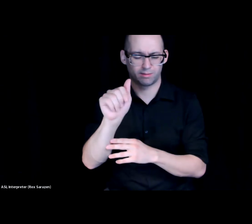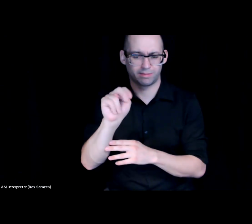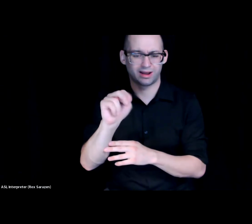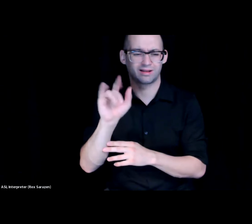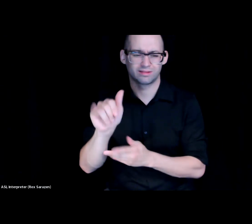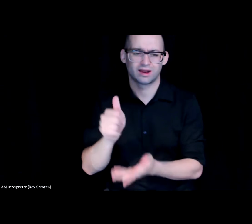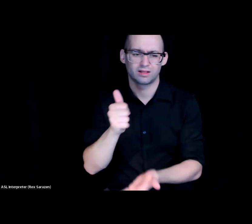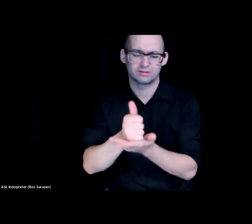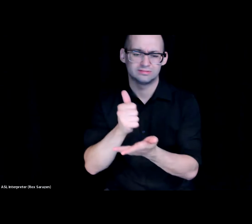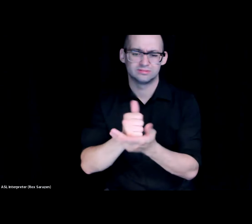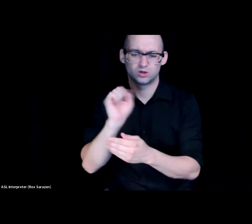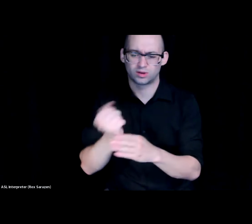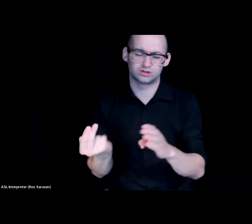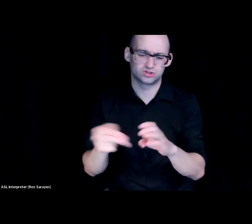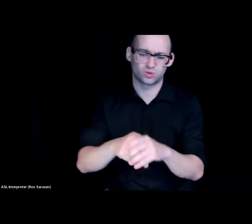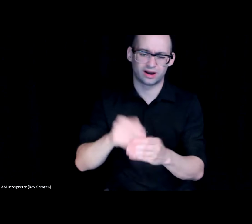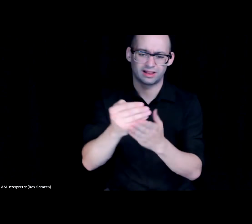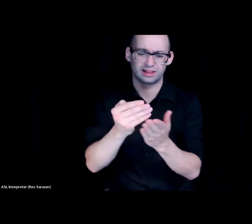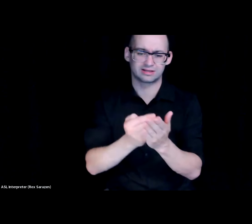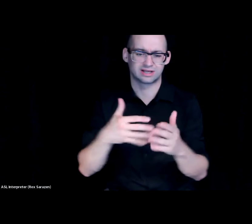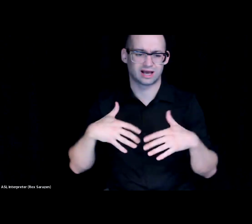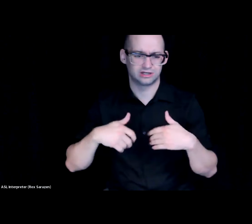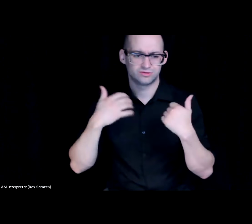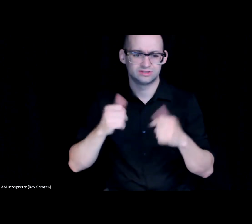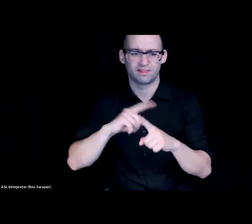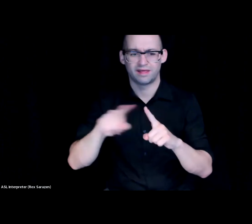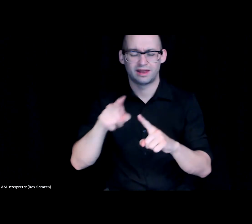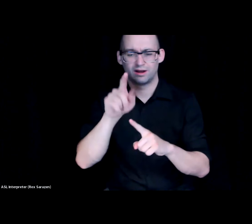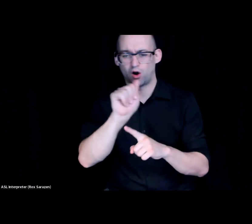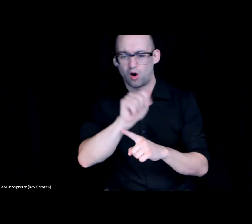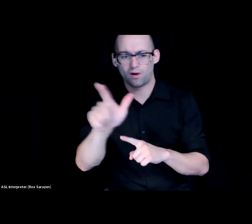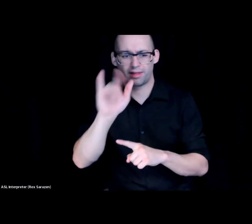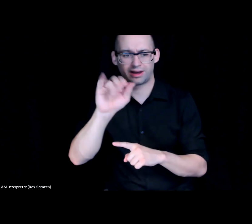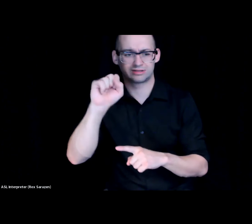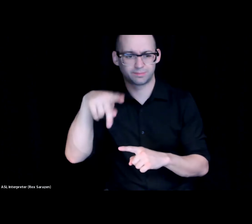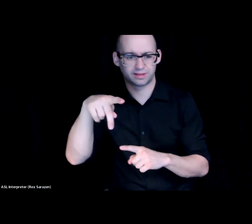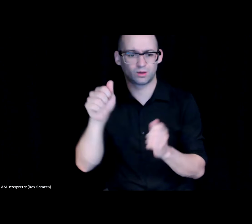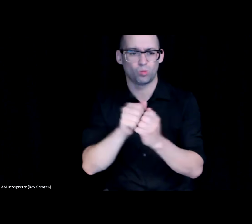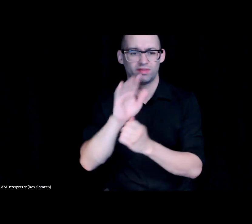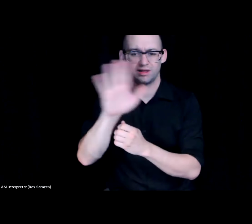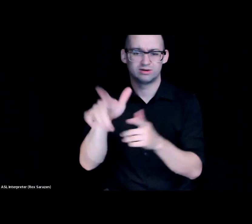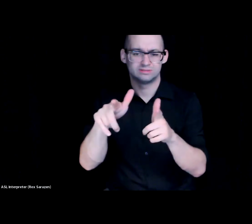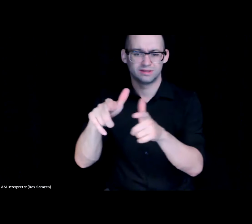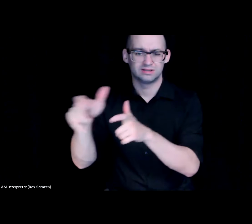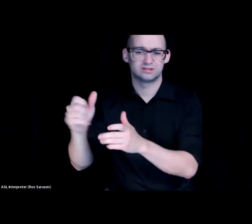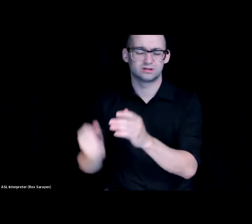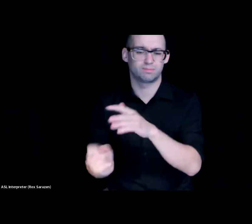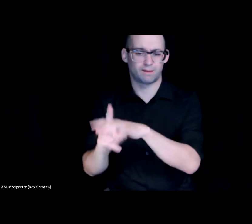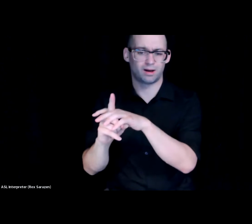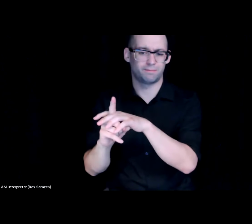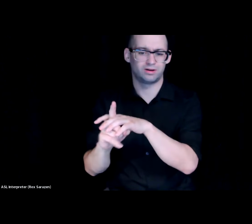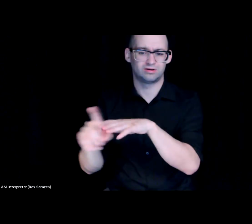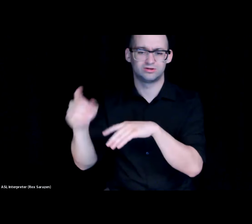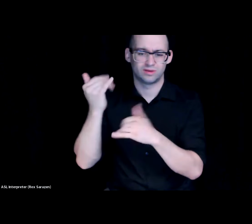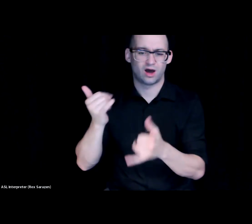just go on, list the address, and then all the ISPs with their speeds would pop up once you put in that address, so you know